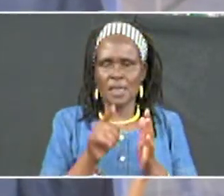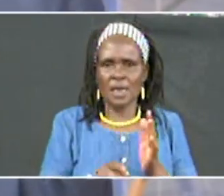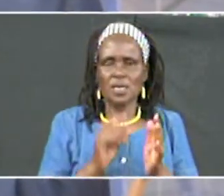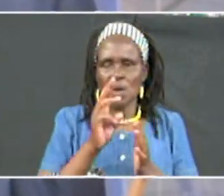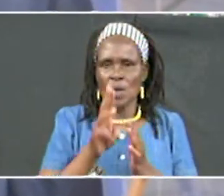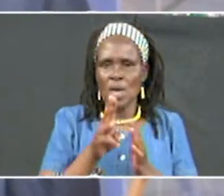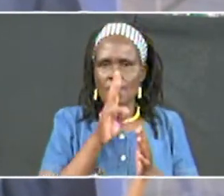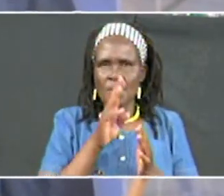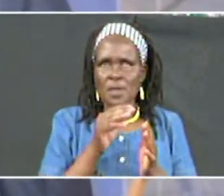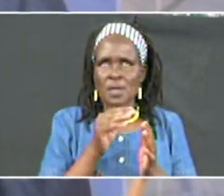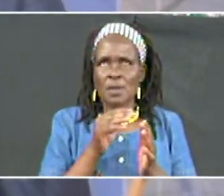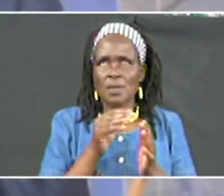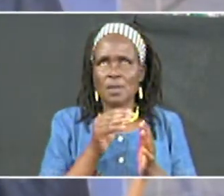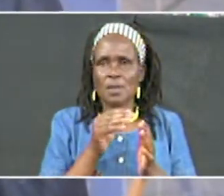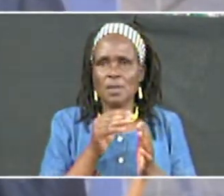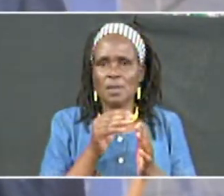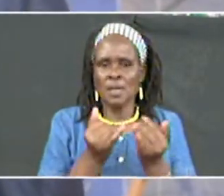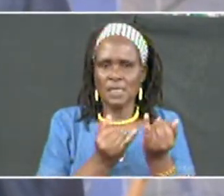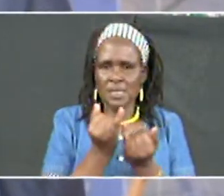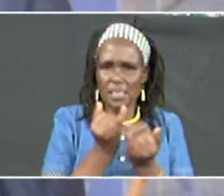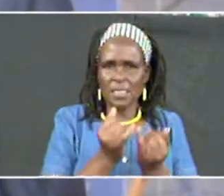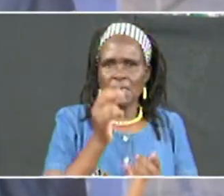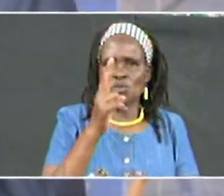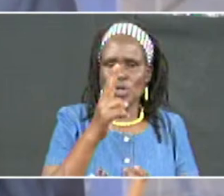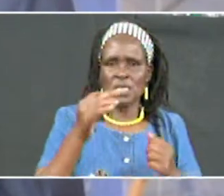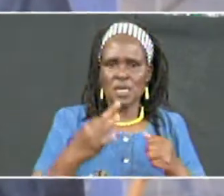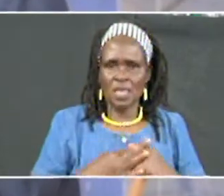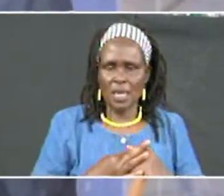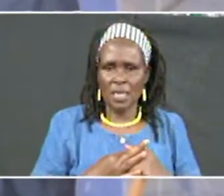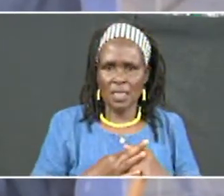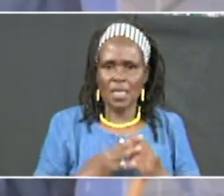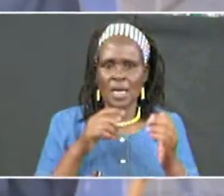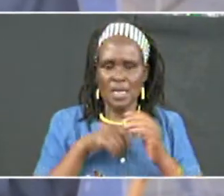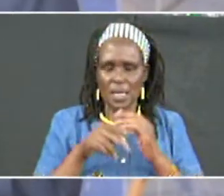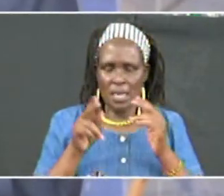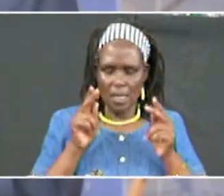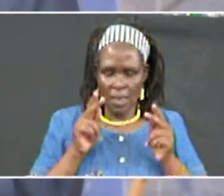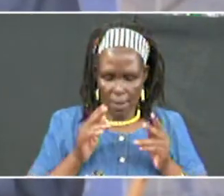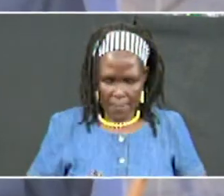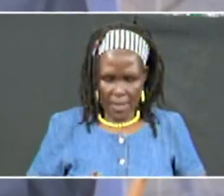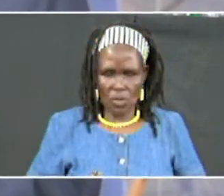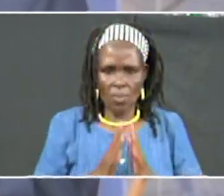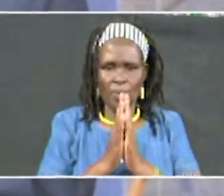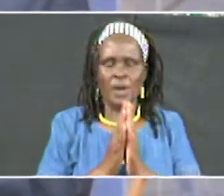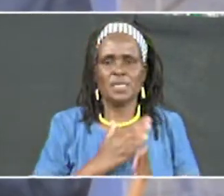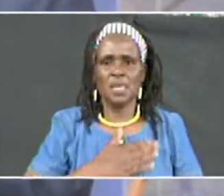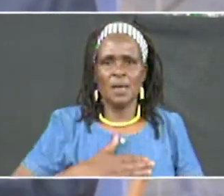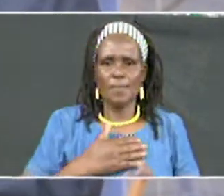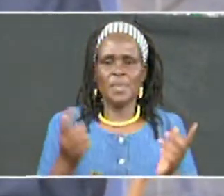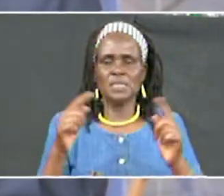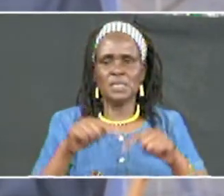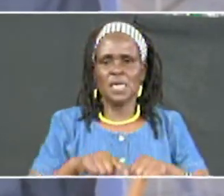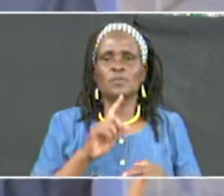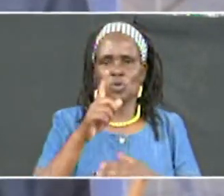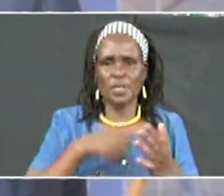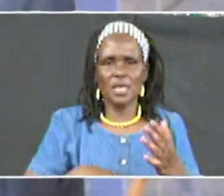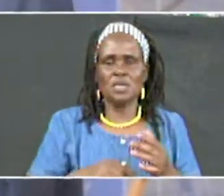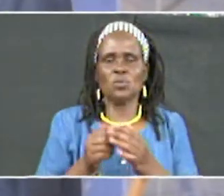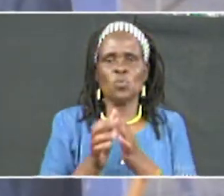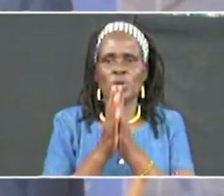be Saturday 28th, in-person prayers. So please come so that we pray